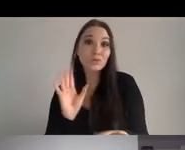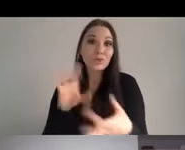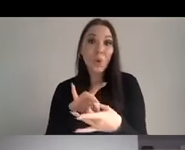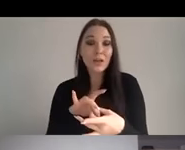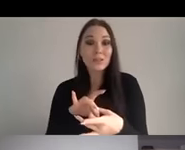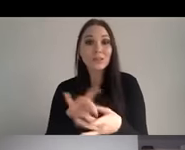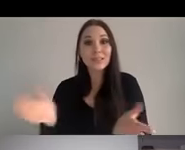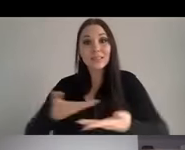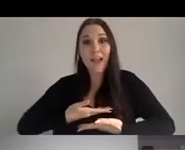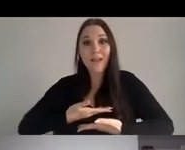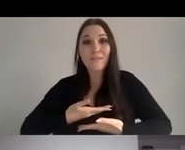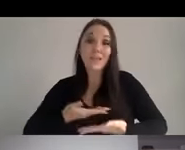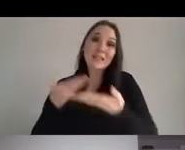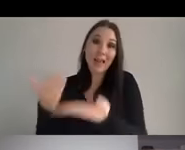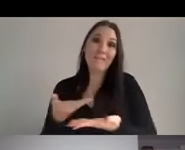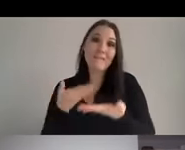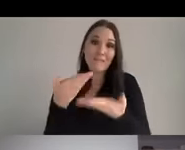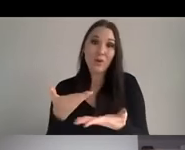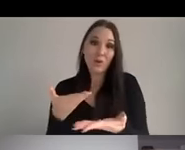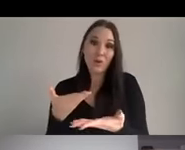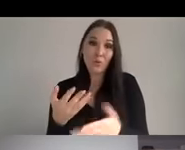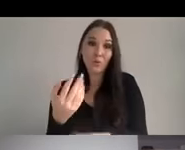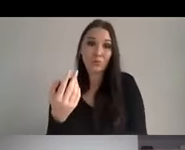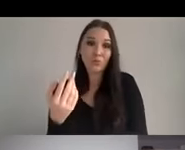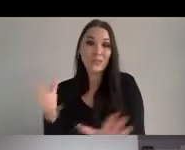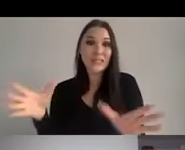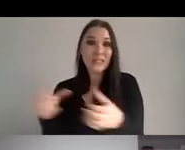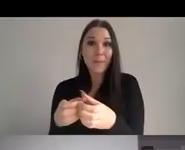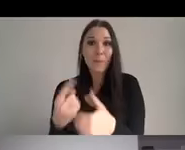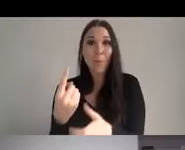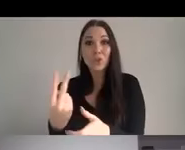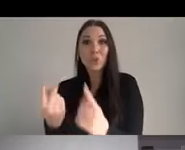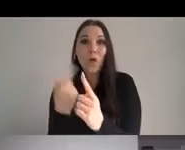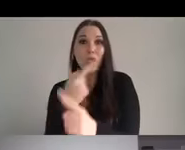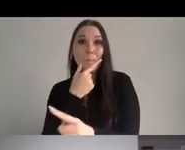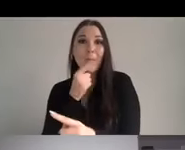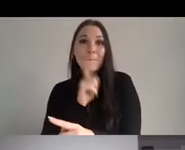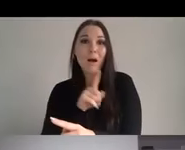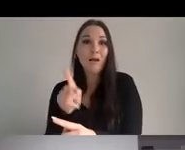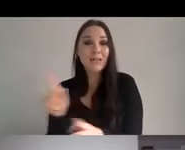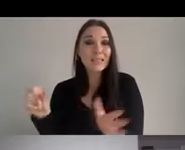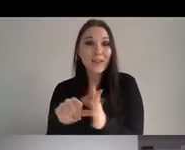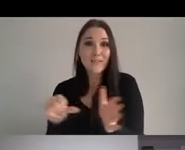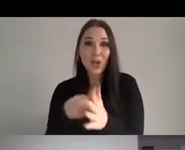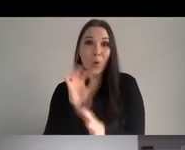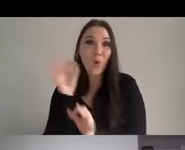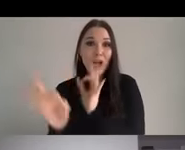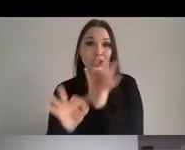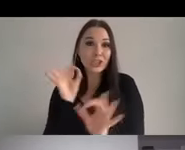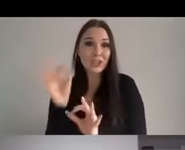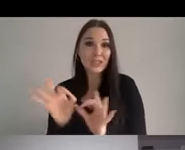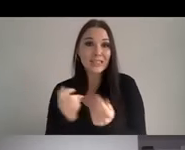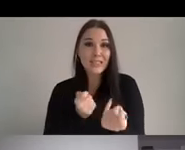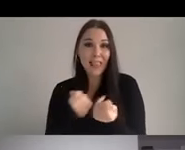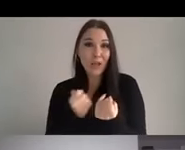and along with, like, she was teamed up with, you know, one or two other people, sort of the most difficult question that we had, that we'd been like dealing with for a